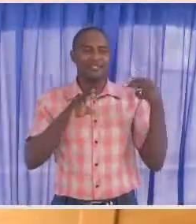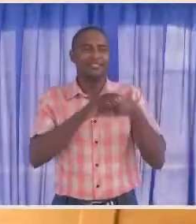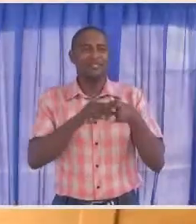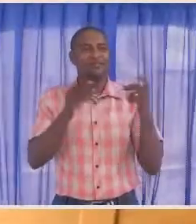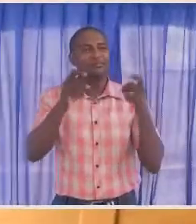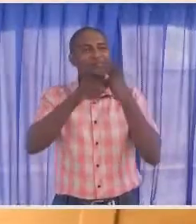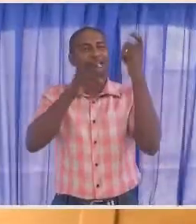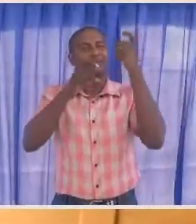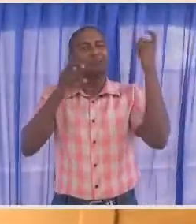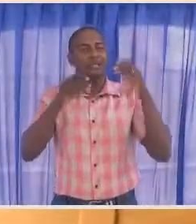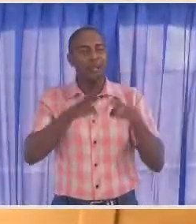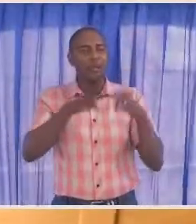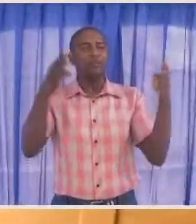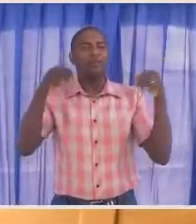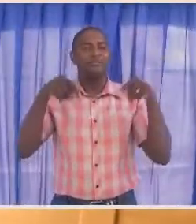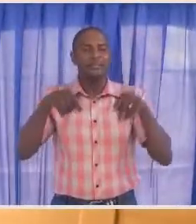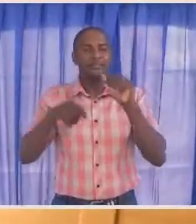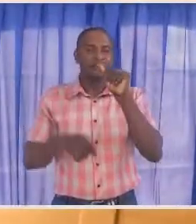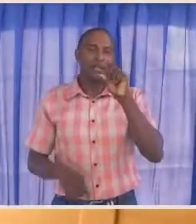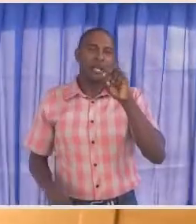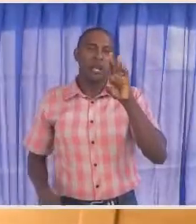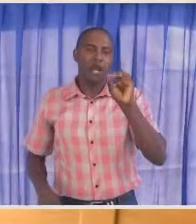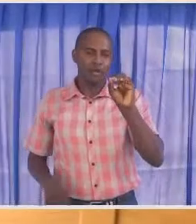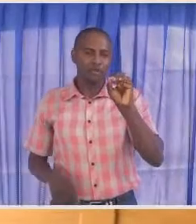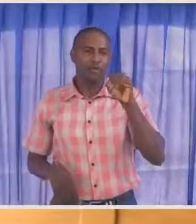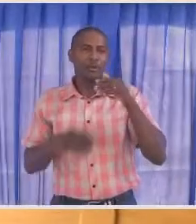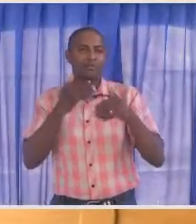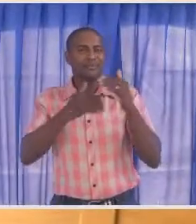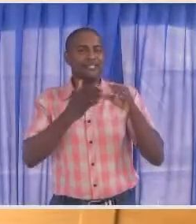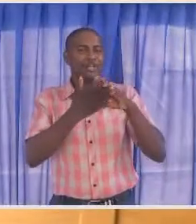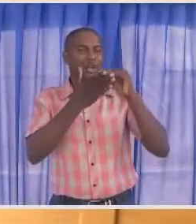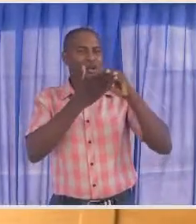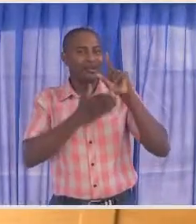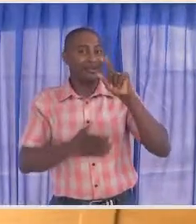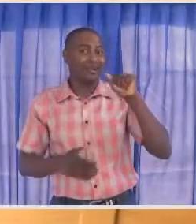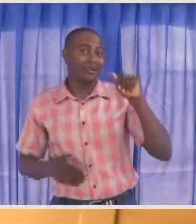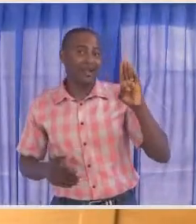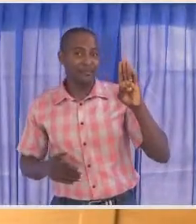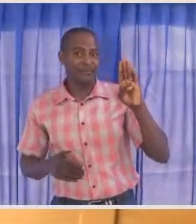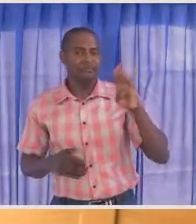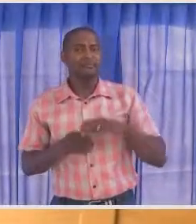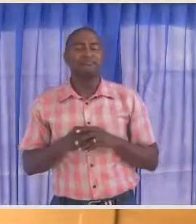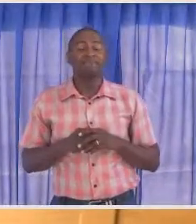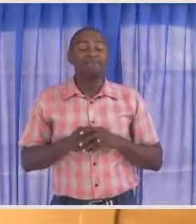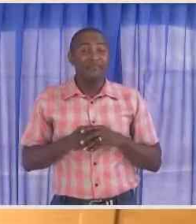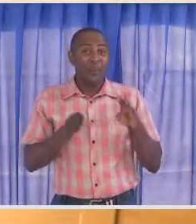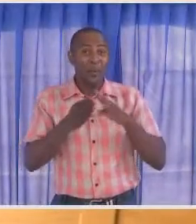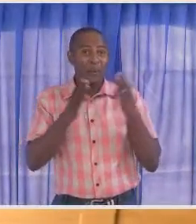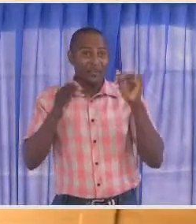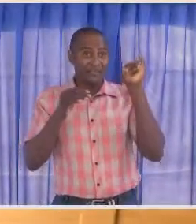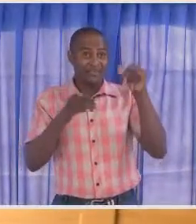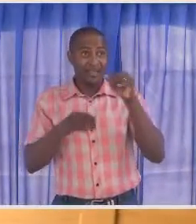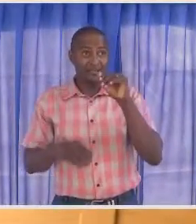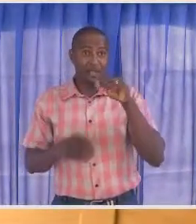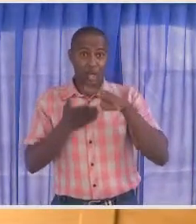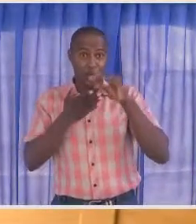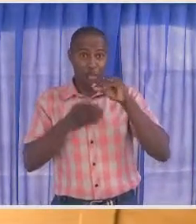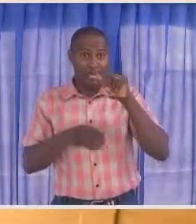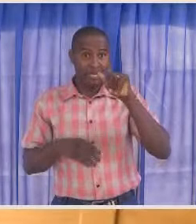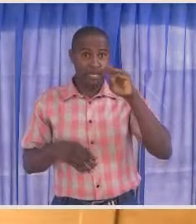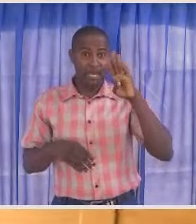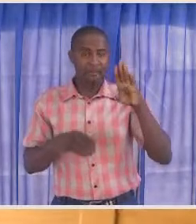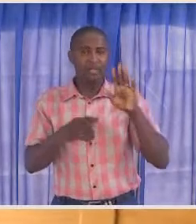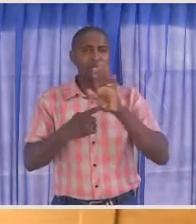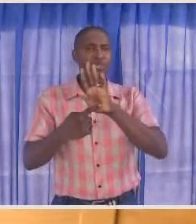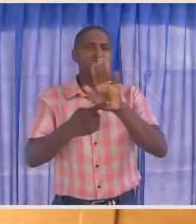opening of this Agro-Processing Learning Lab. In many ways, the opening of the Learning Lab really exemplifies the best